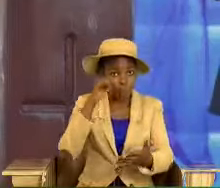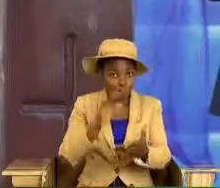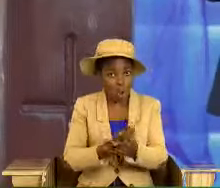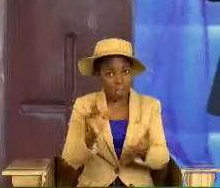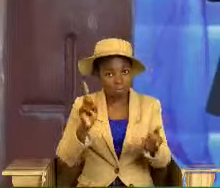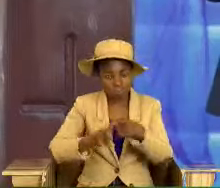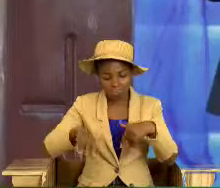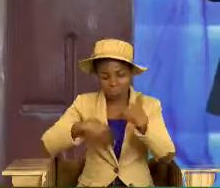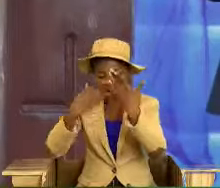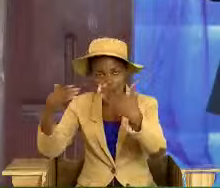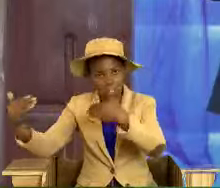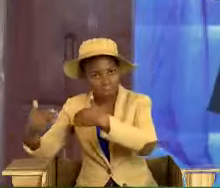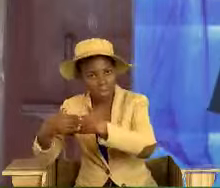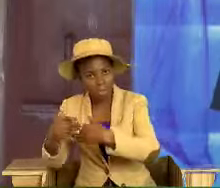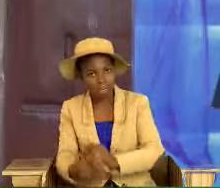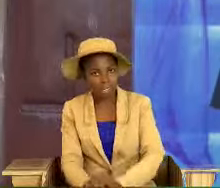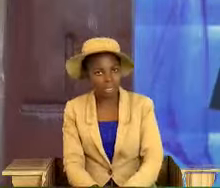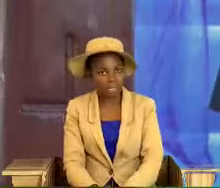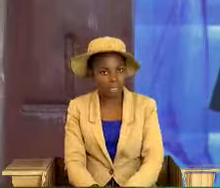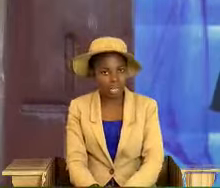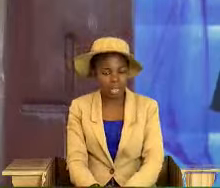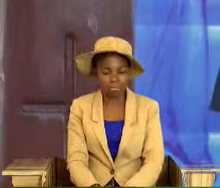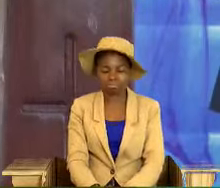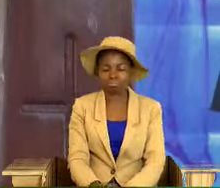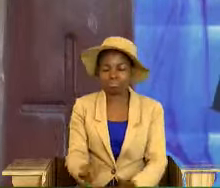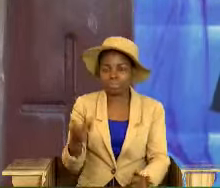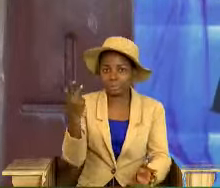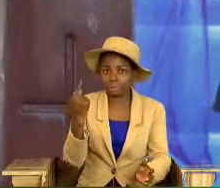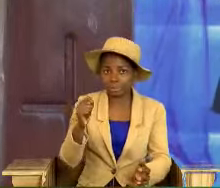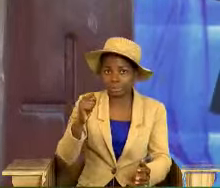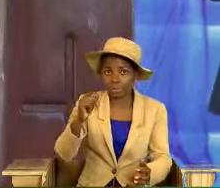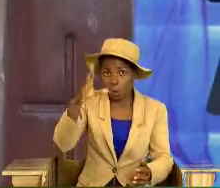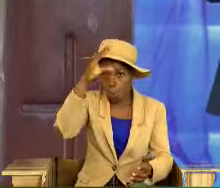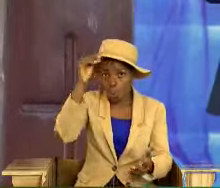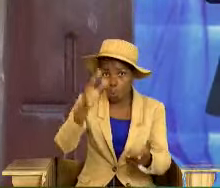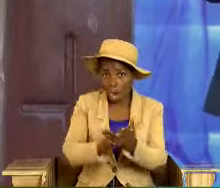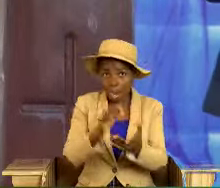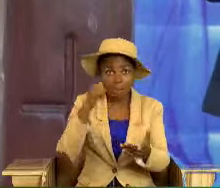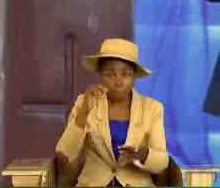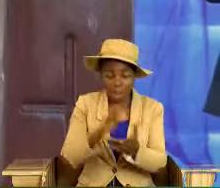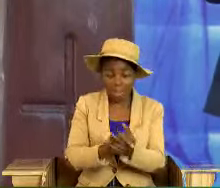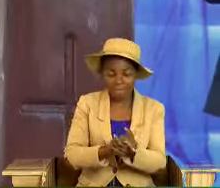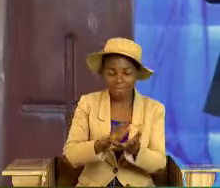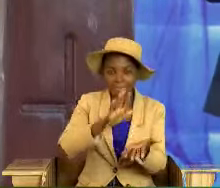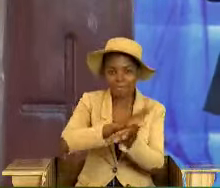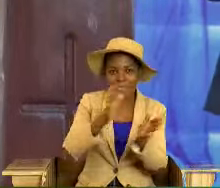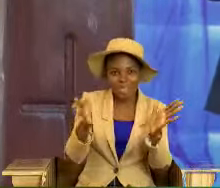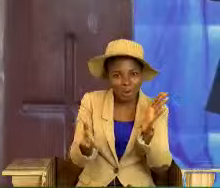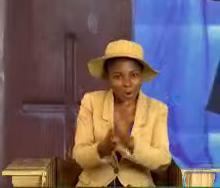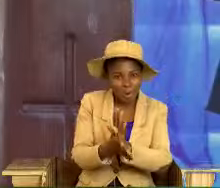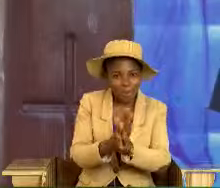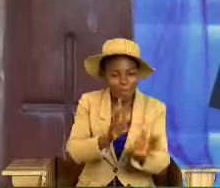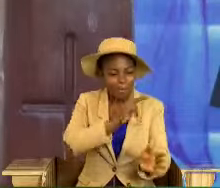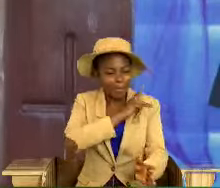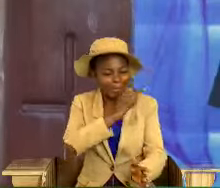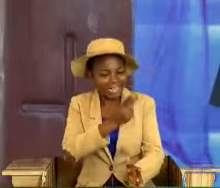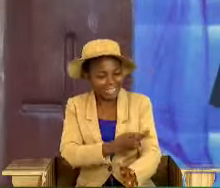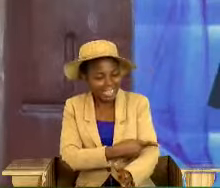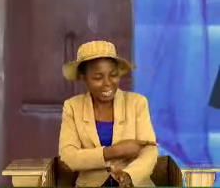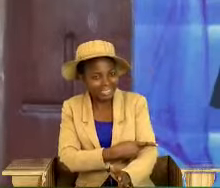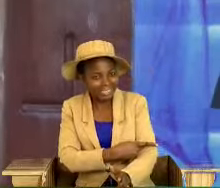away very soon the sister got pregnant by the time they carry out the first